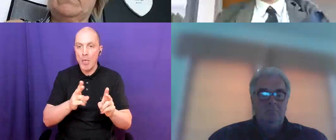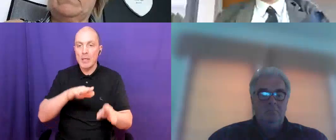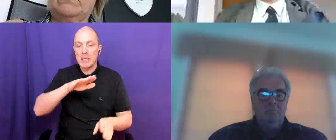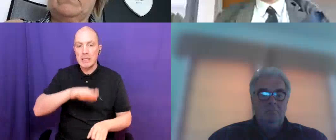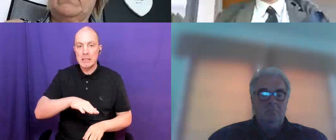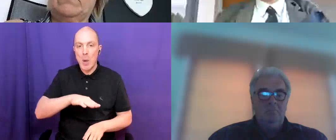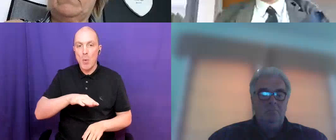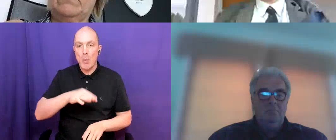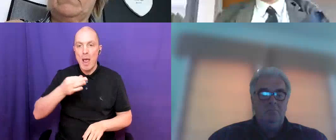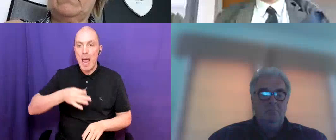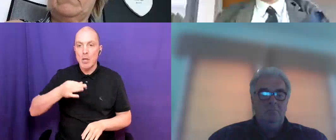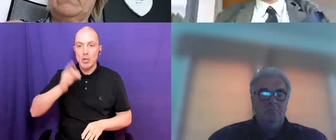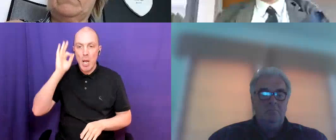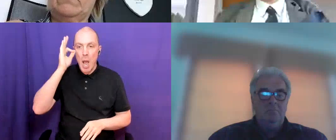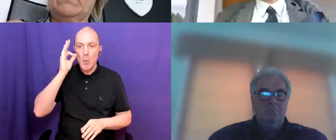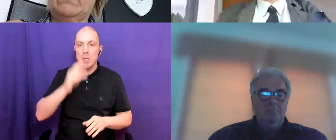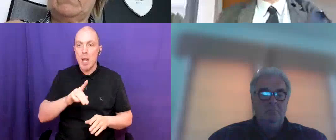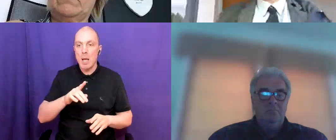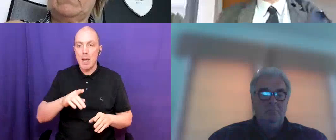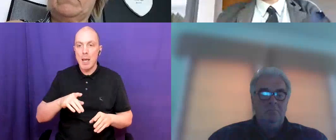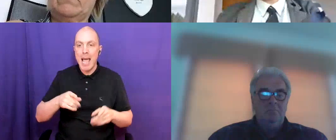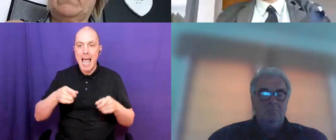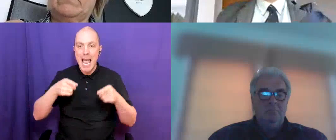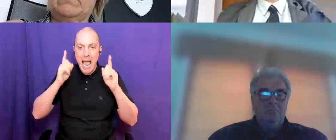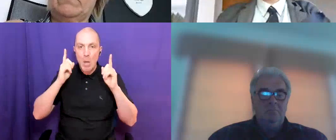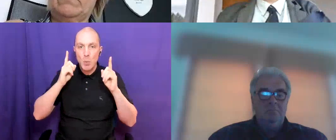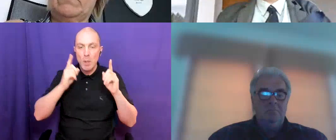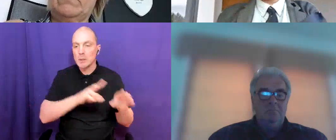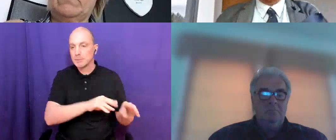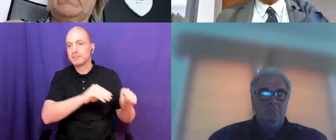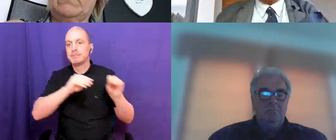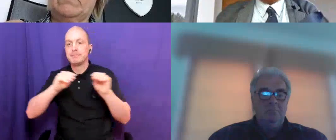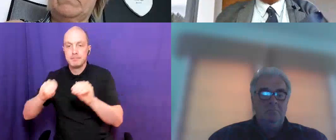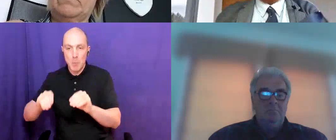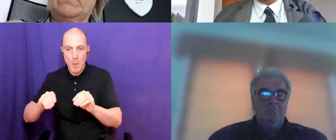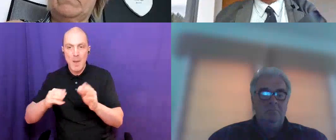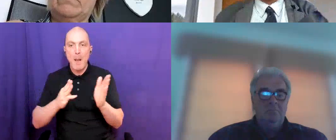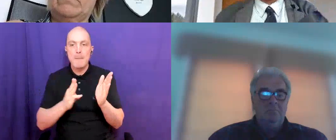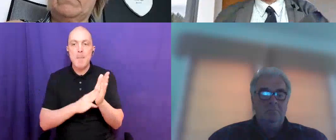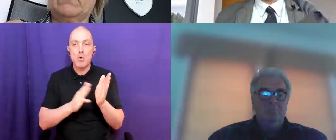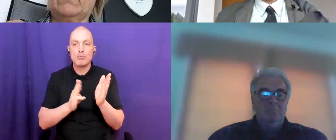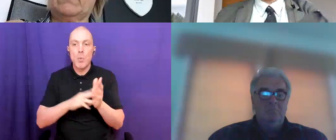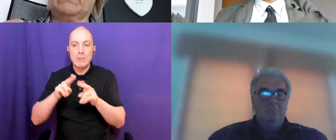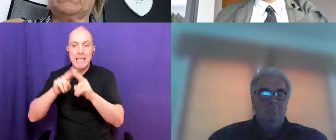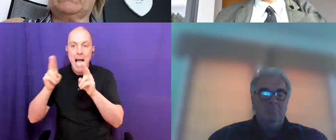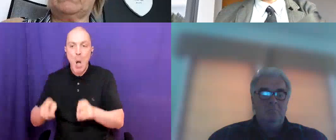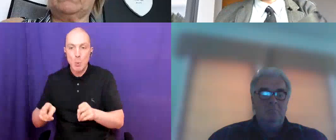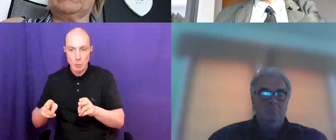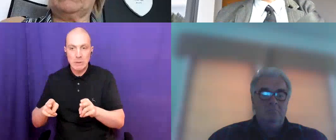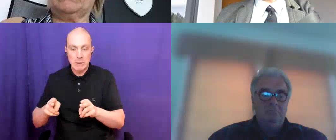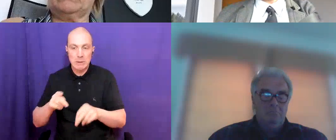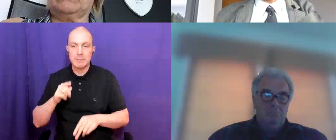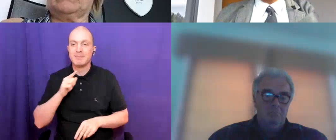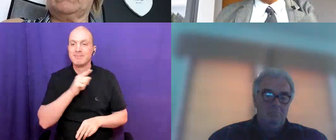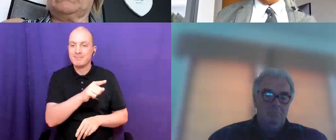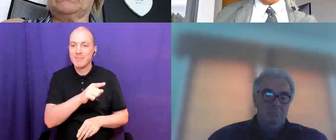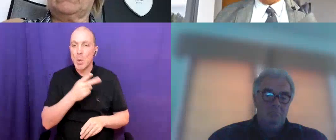Almada Street, will move across the road to Montrose House due to the premises currently being used as a vaccination centre.